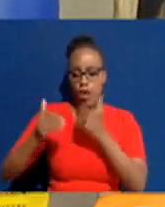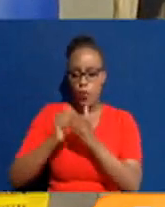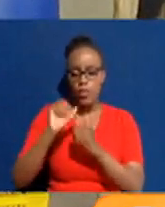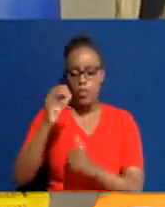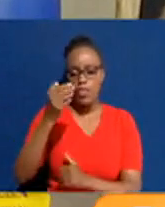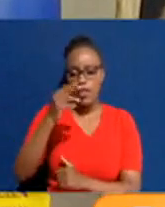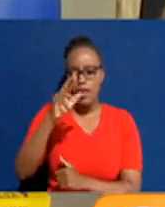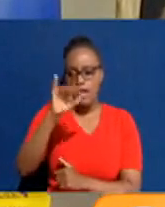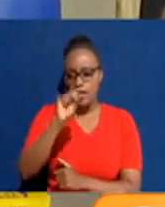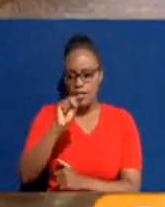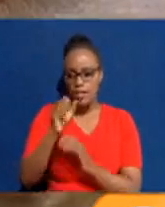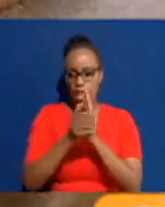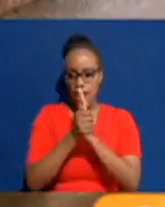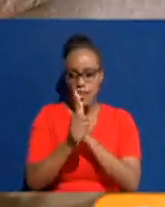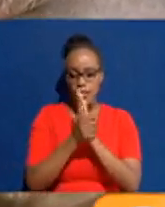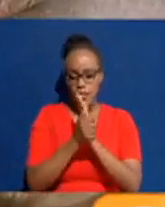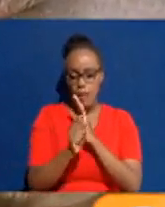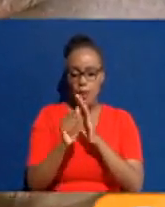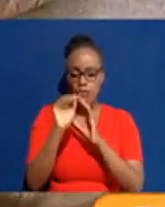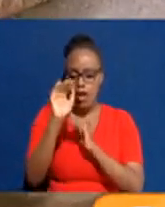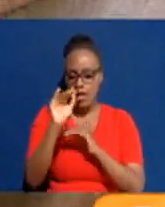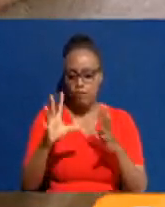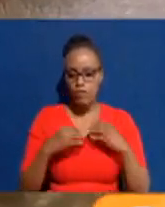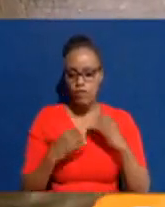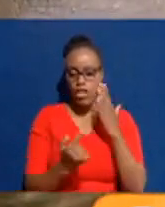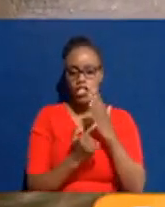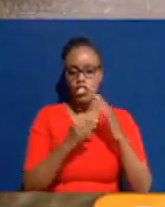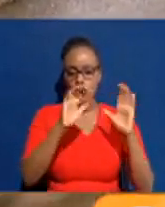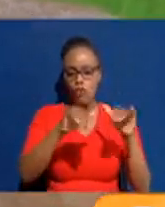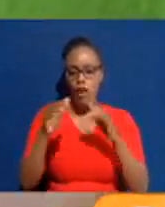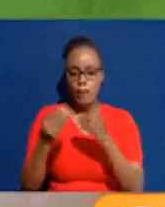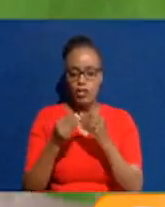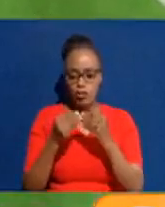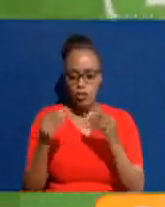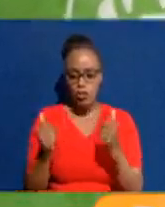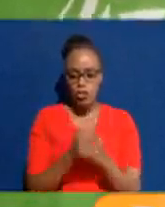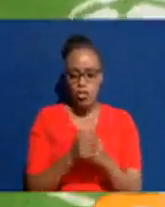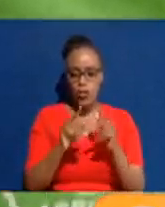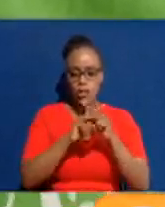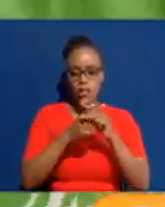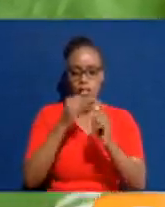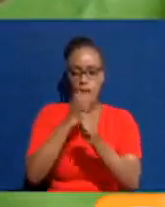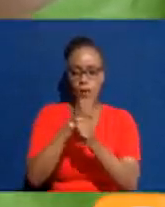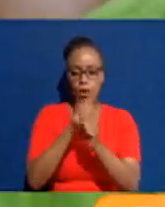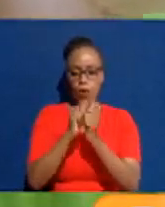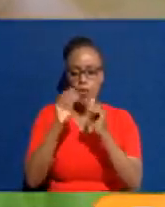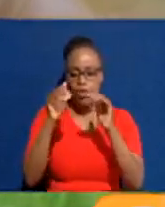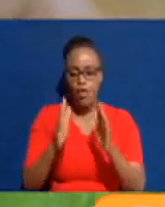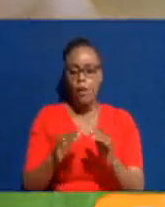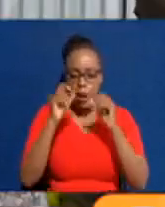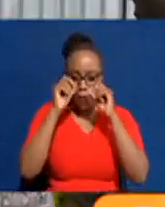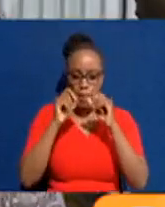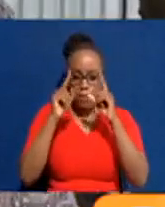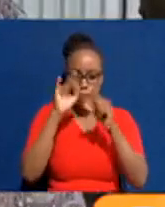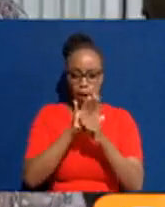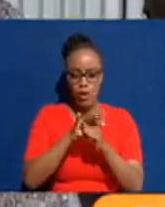Waweru, an expert pushing for the adoption of digital farming solutions. We started working with farmers and we realized that most of